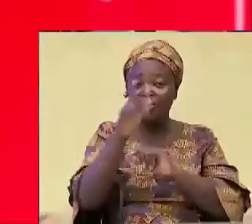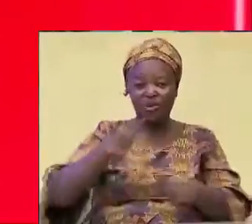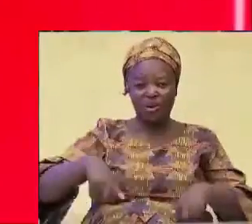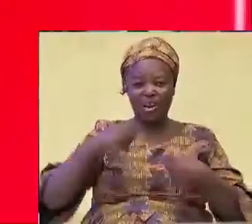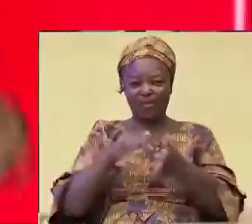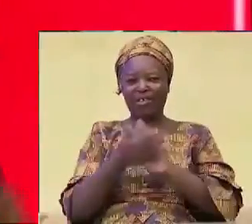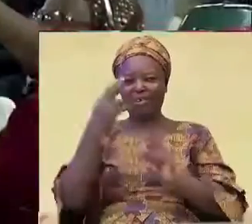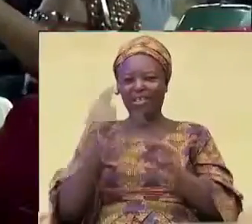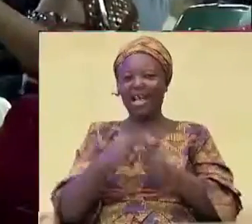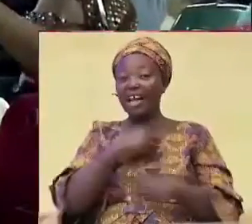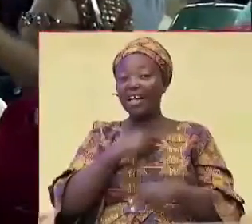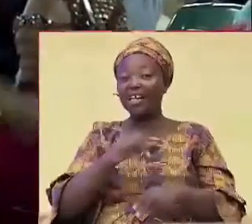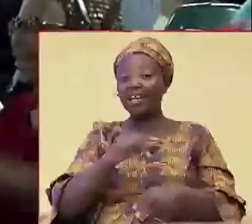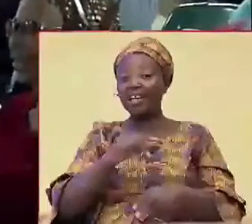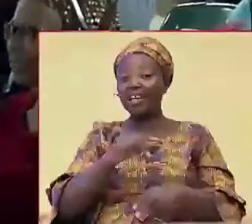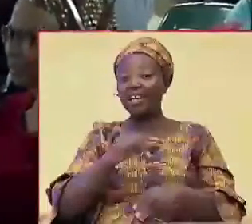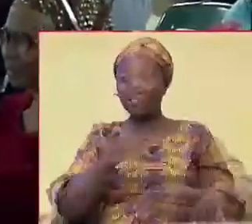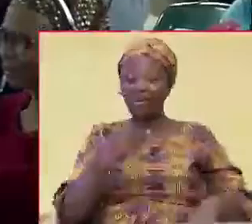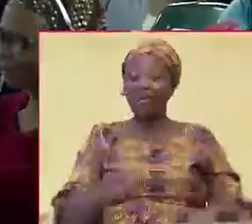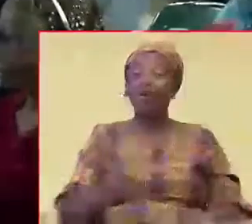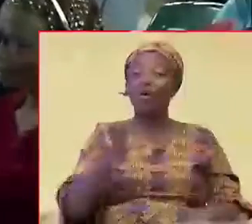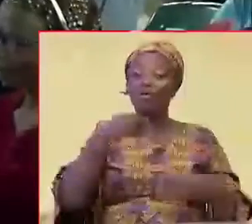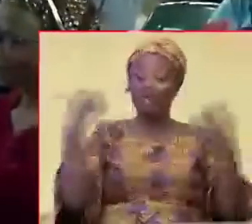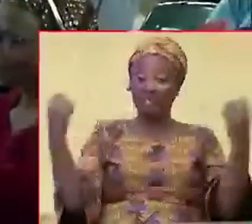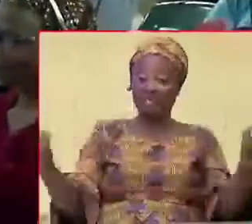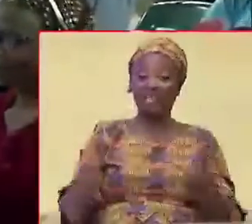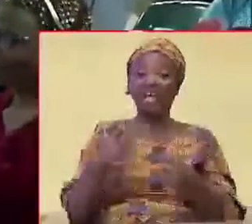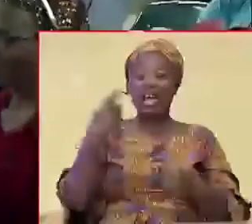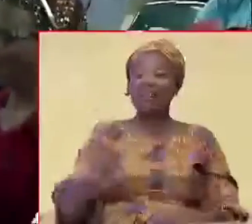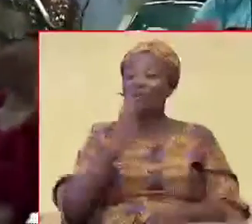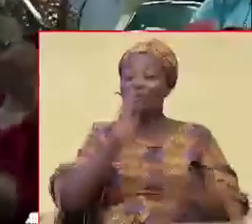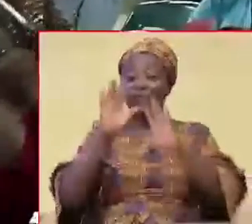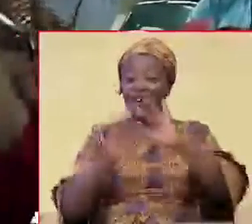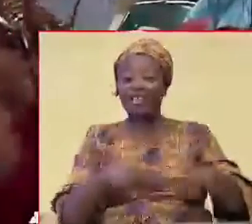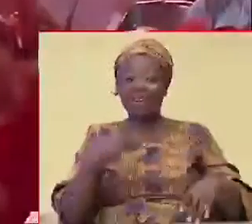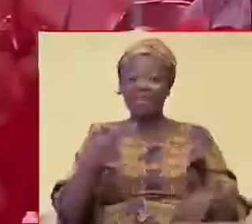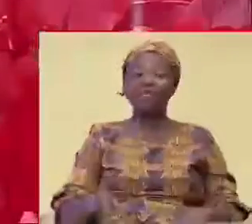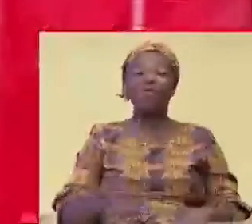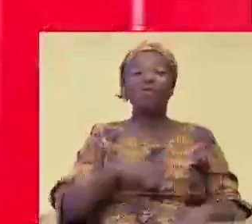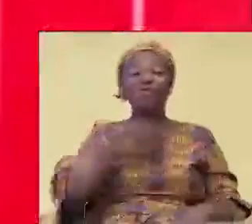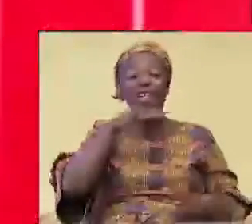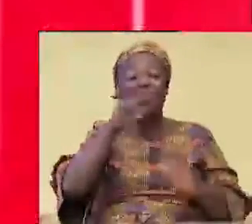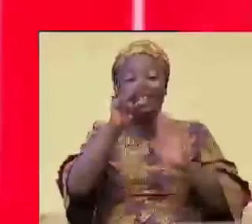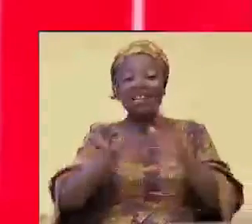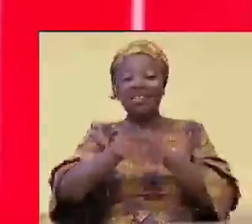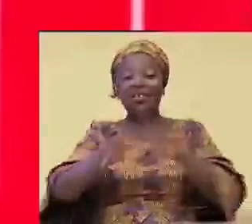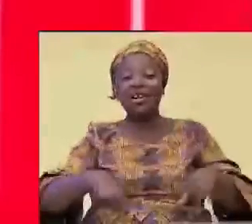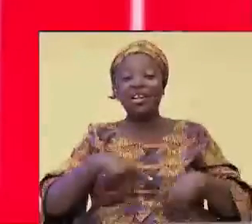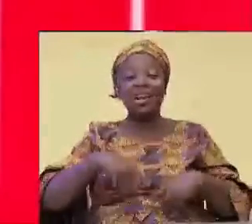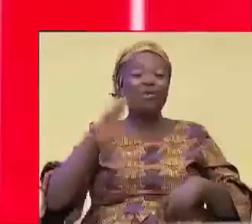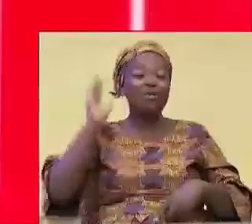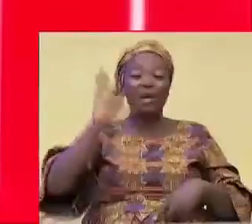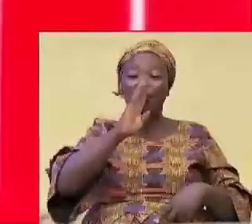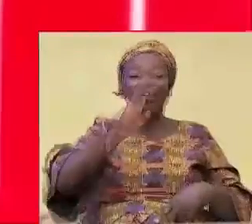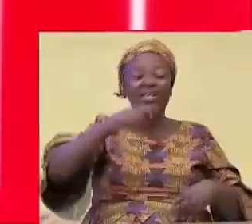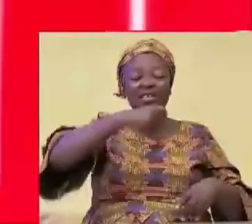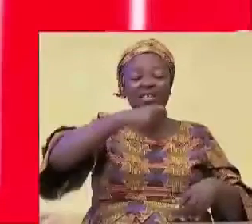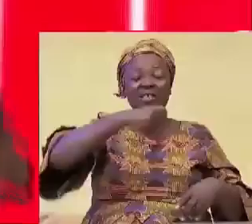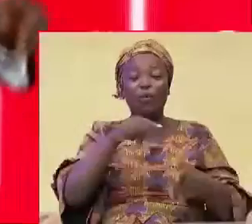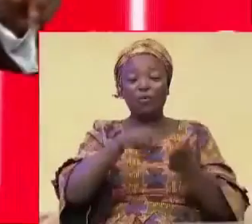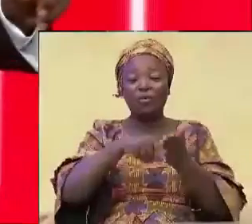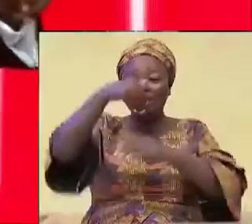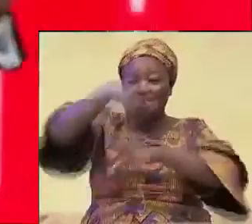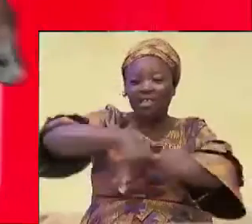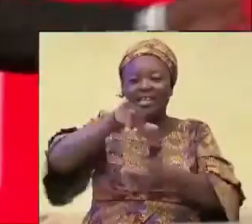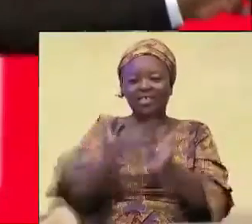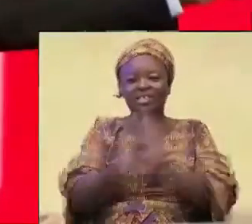life. And the fountain of sin, the fountain of defilement in your life